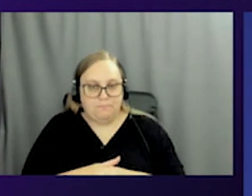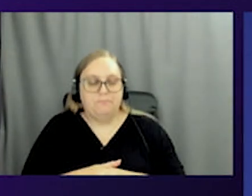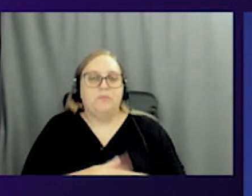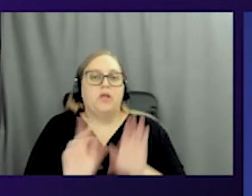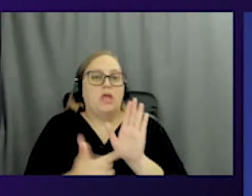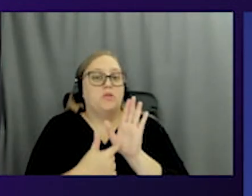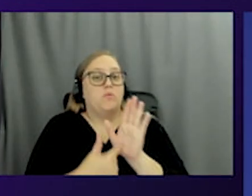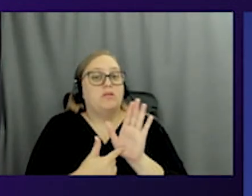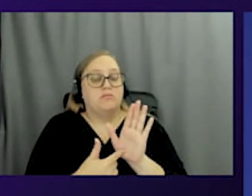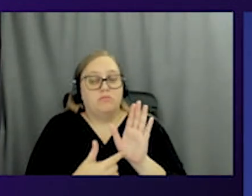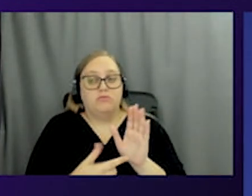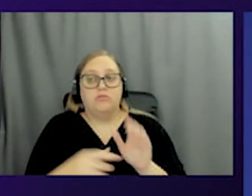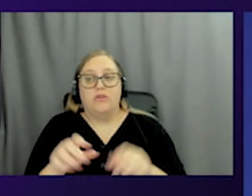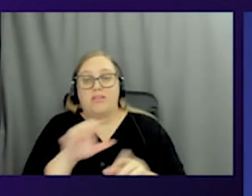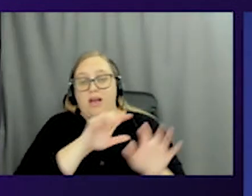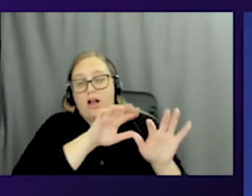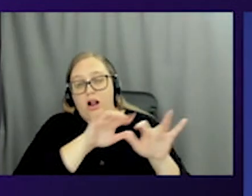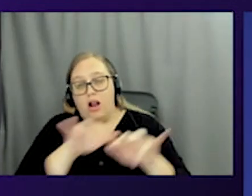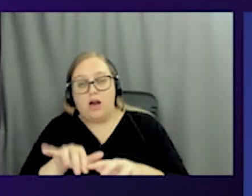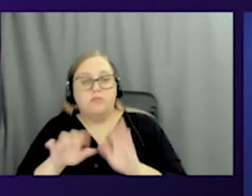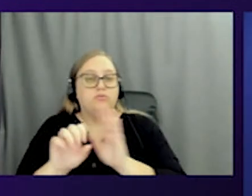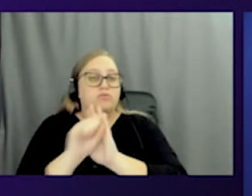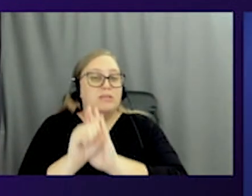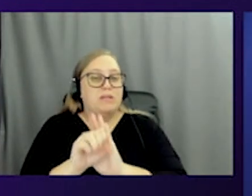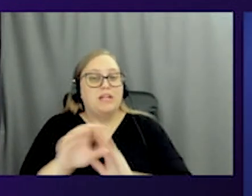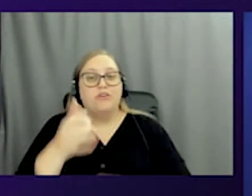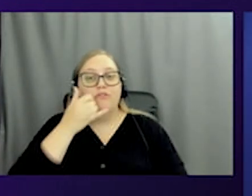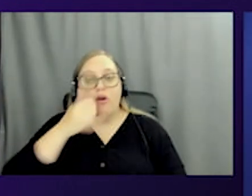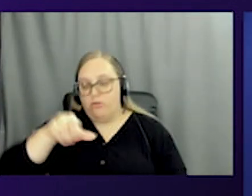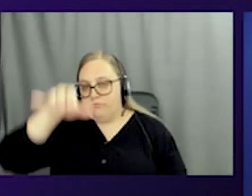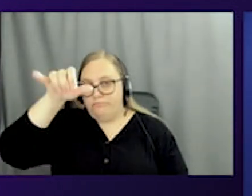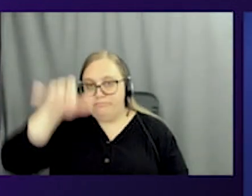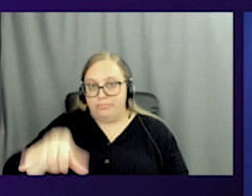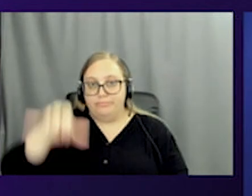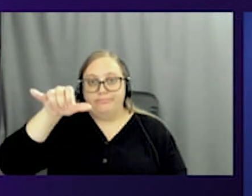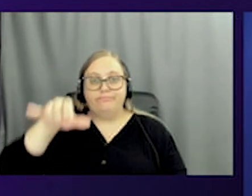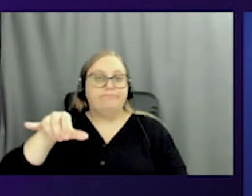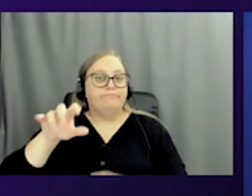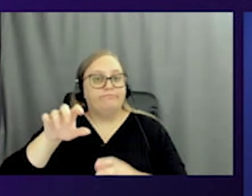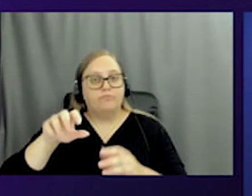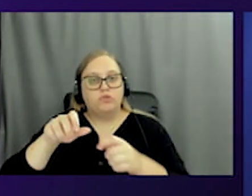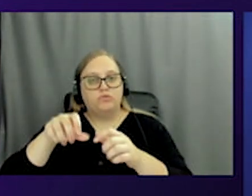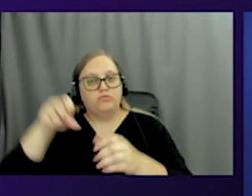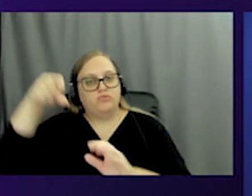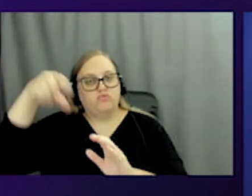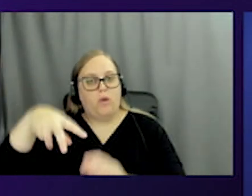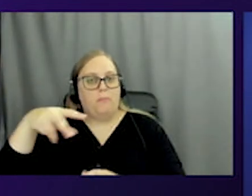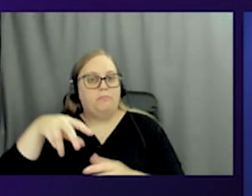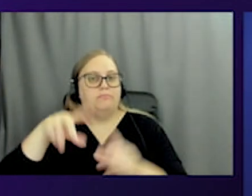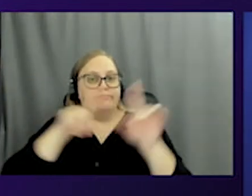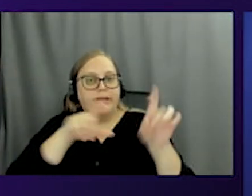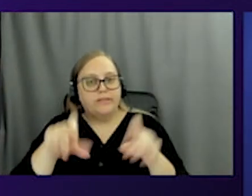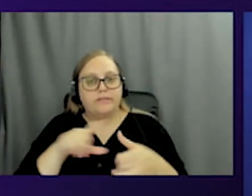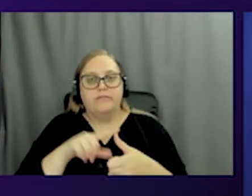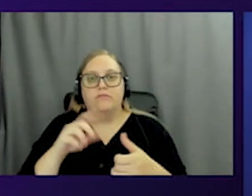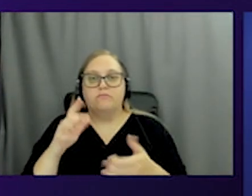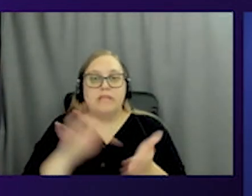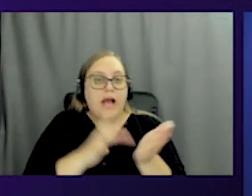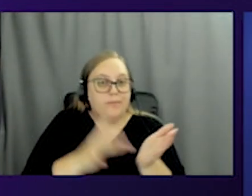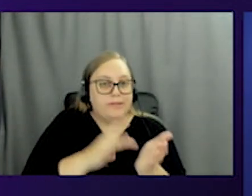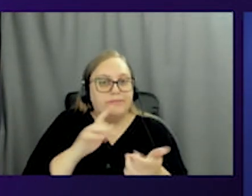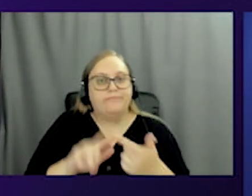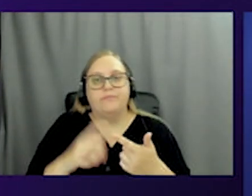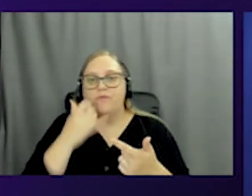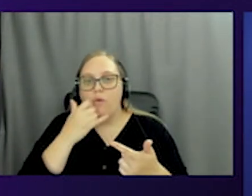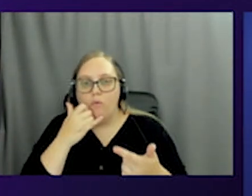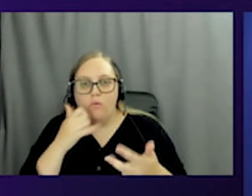down to simulating your cell phone and dropping it, drop testing on tablets and cell phones, or drug